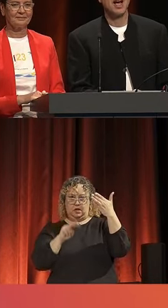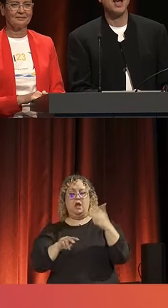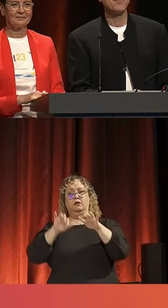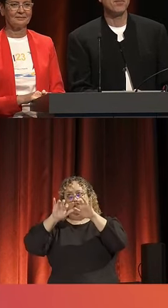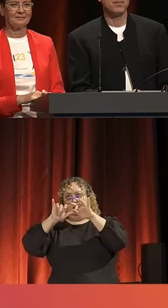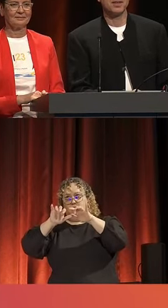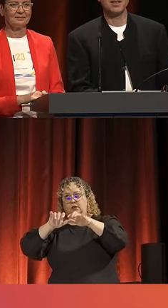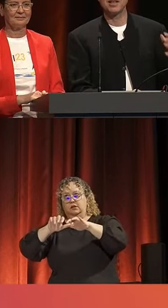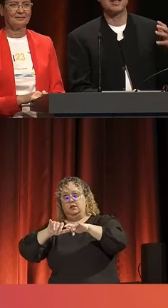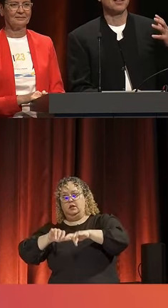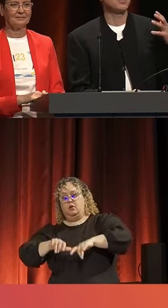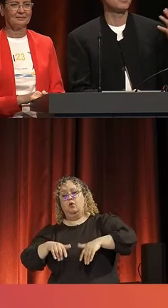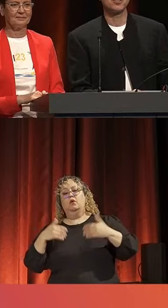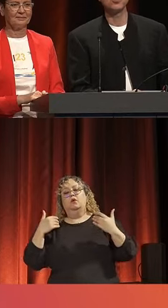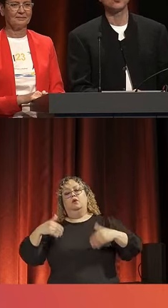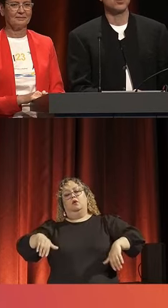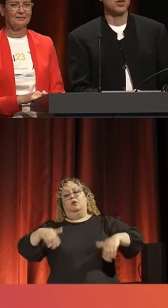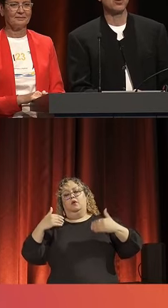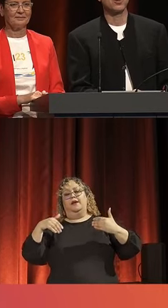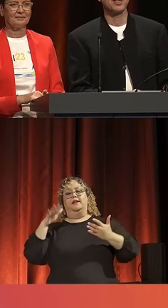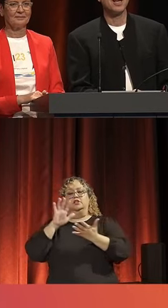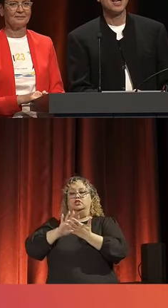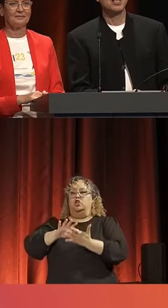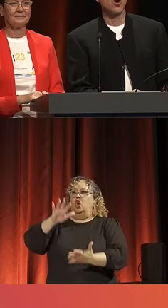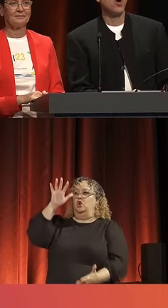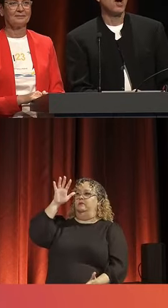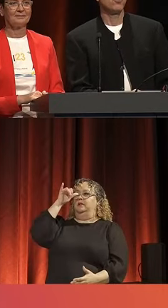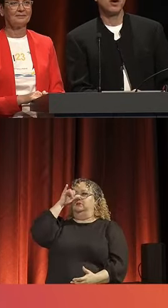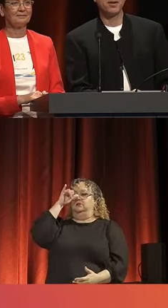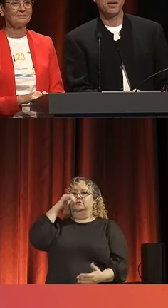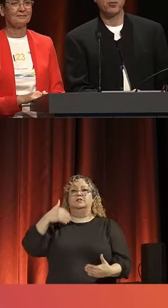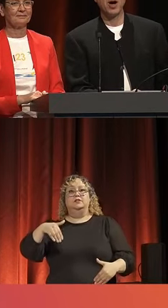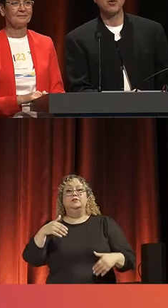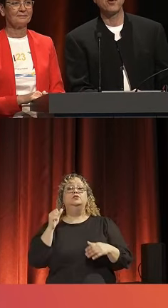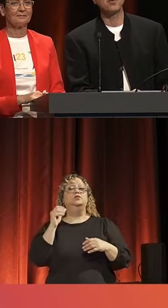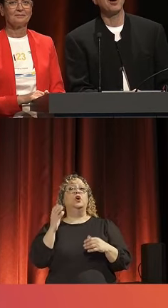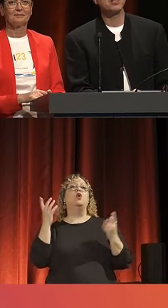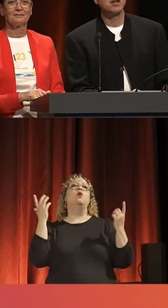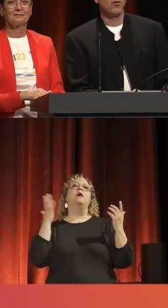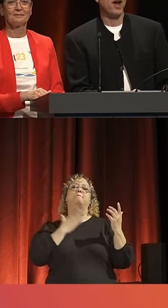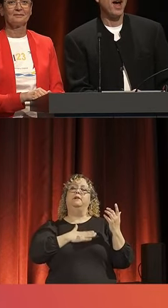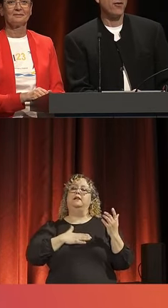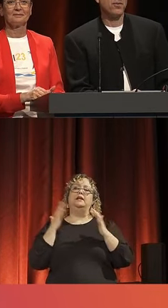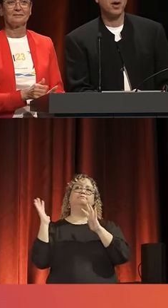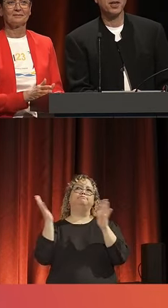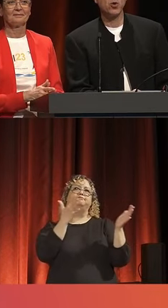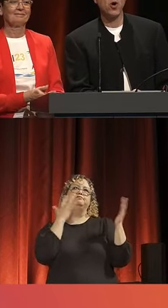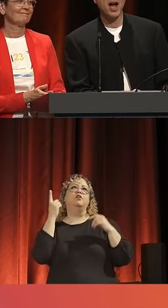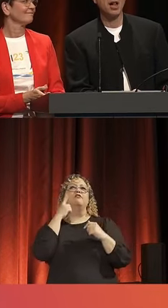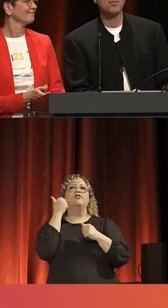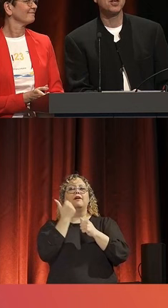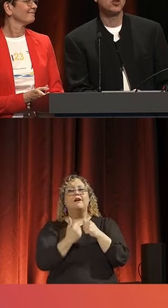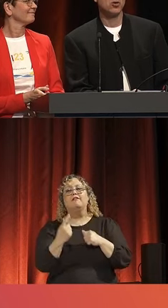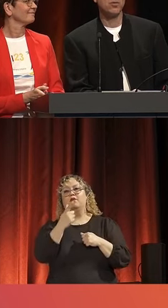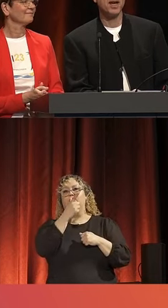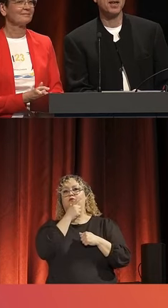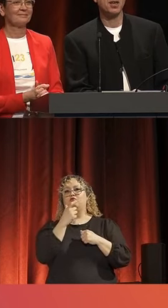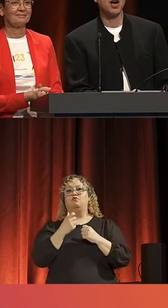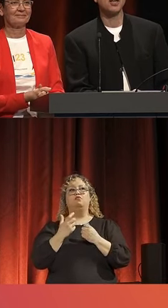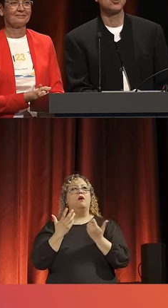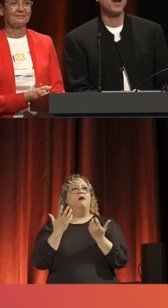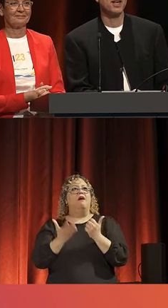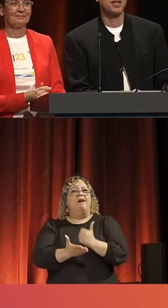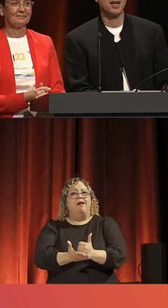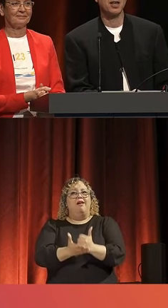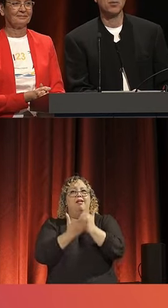just It's huge when you look at it. So a round of applause for everybody who helped to make